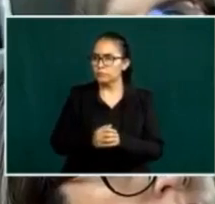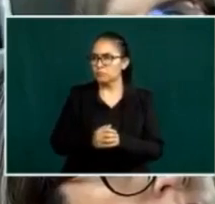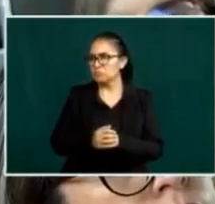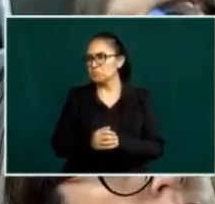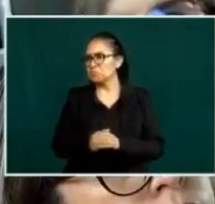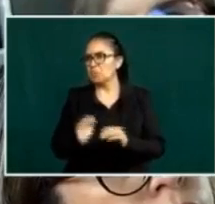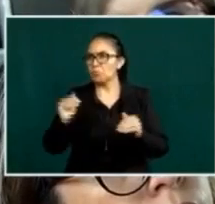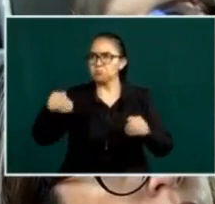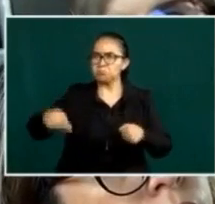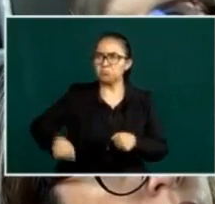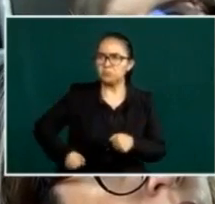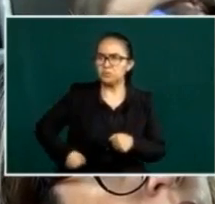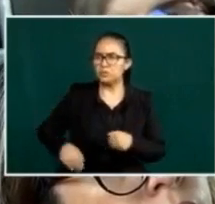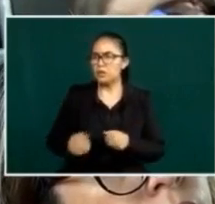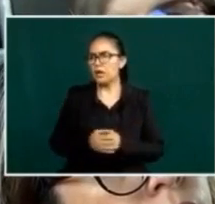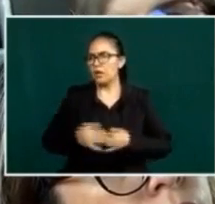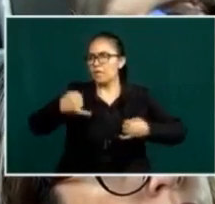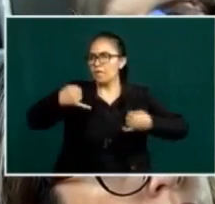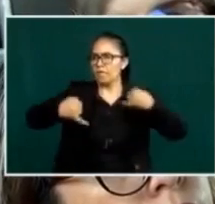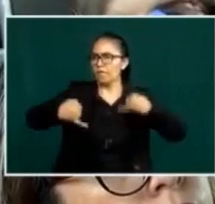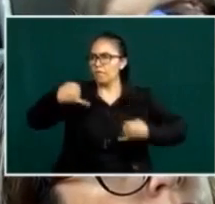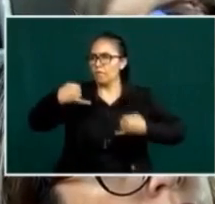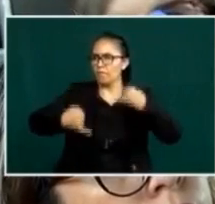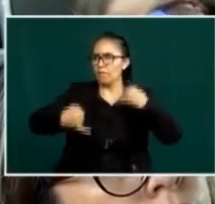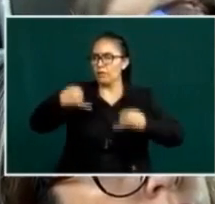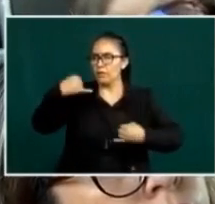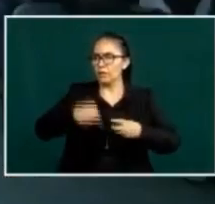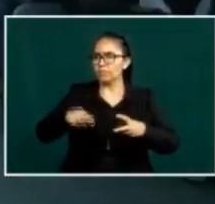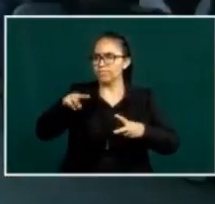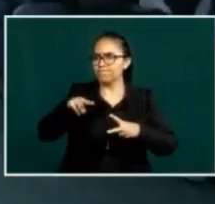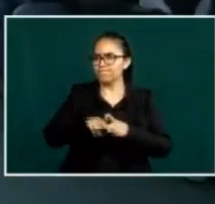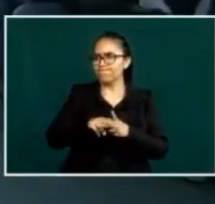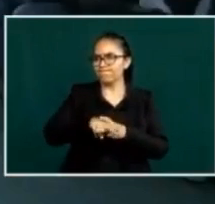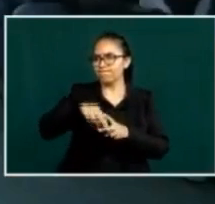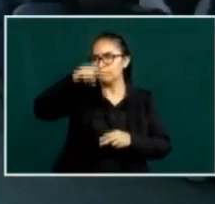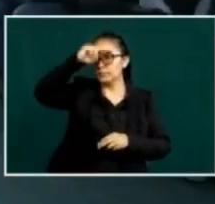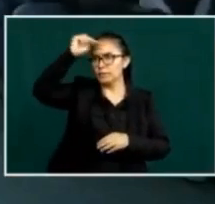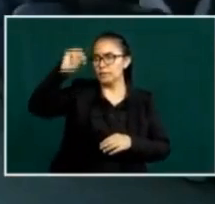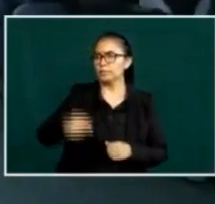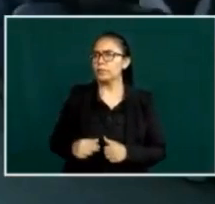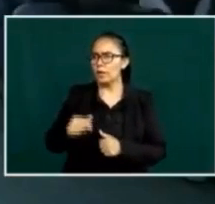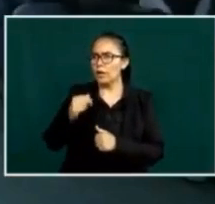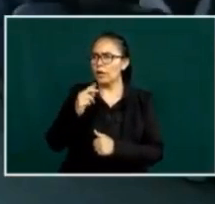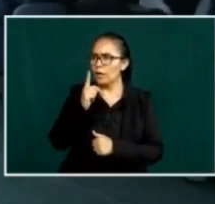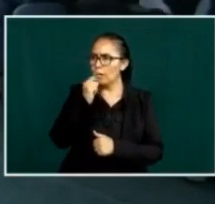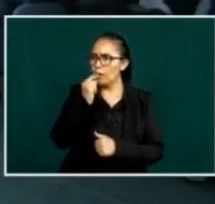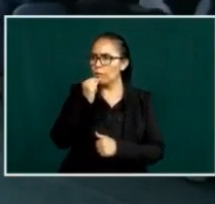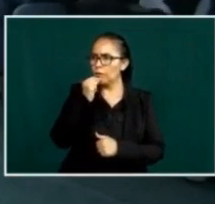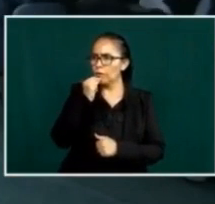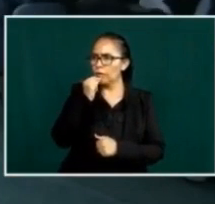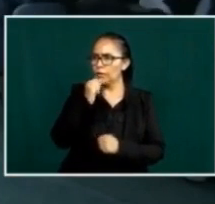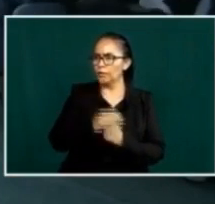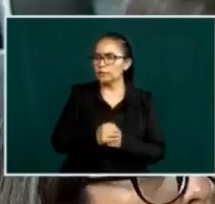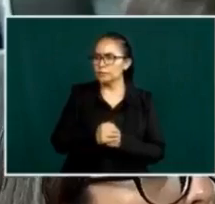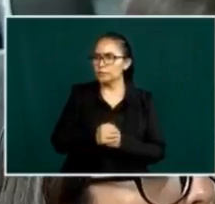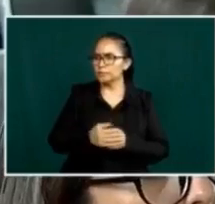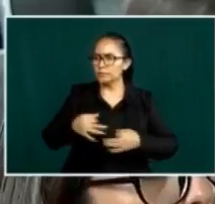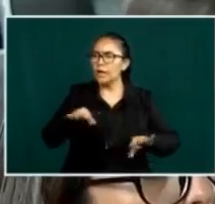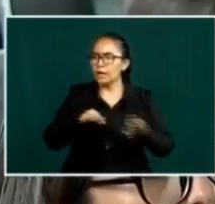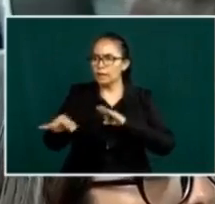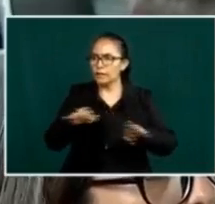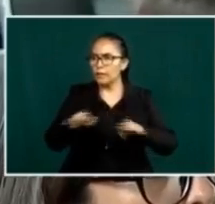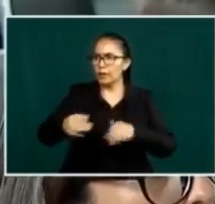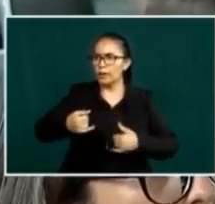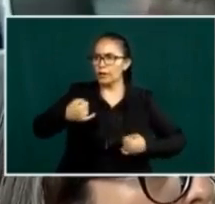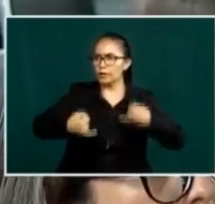It was an incident where the police that were